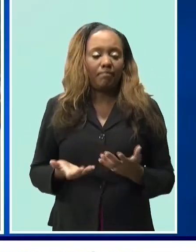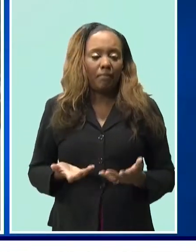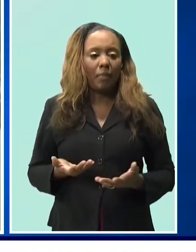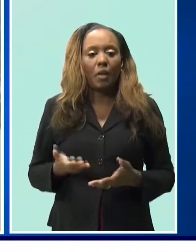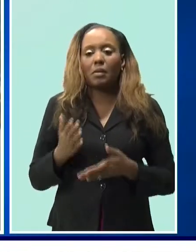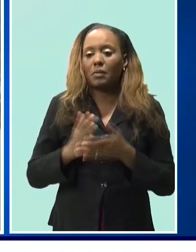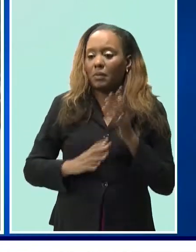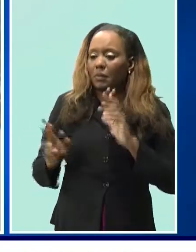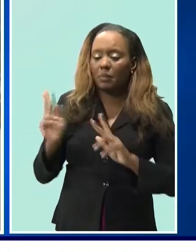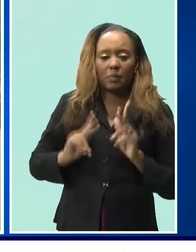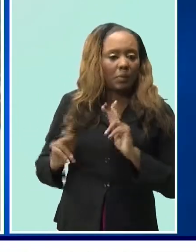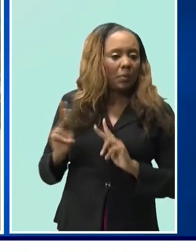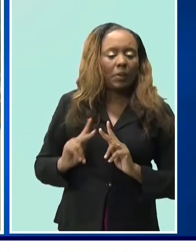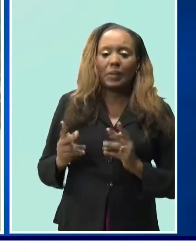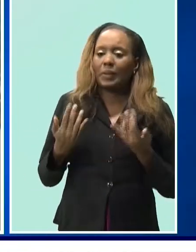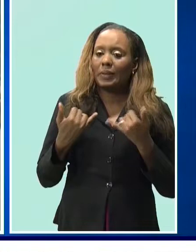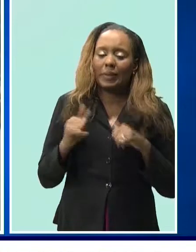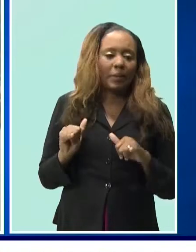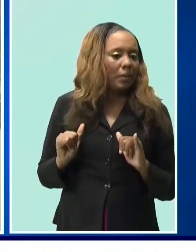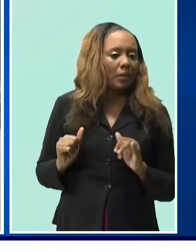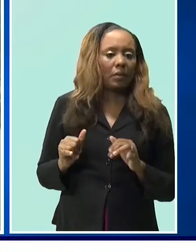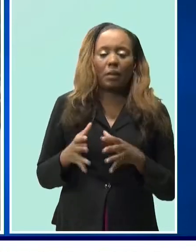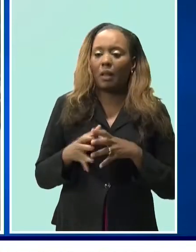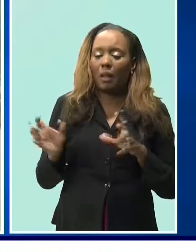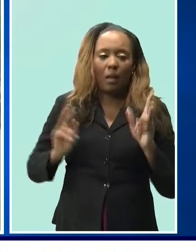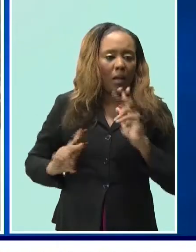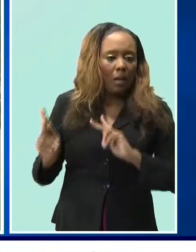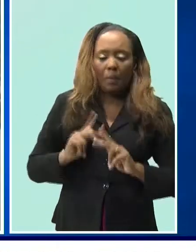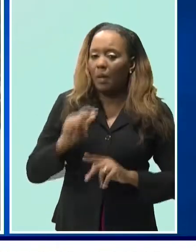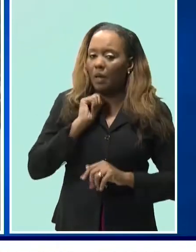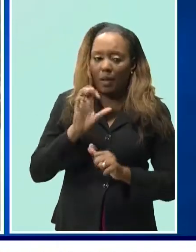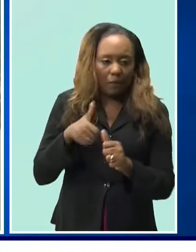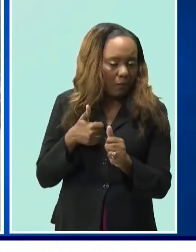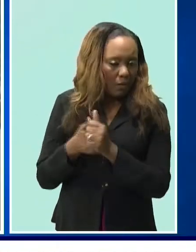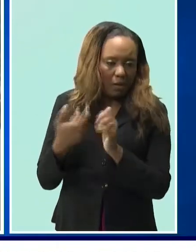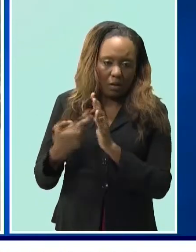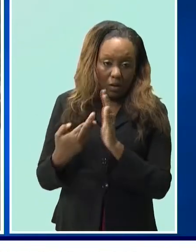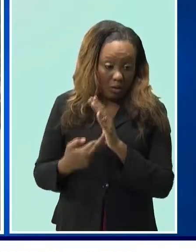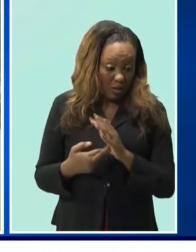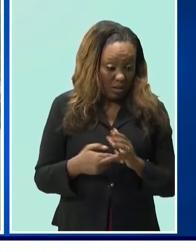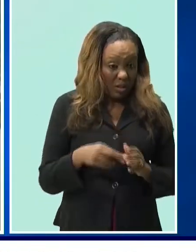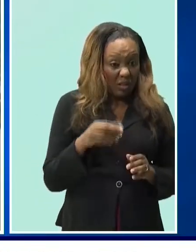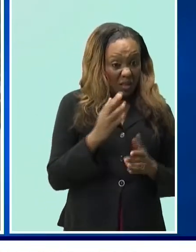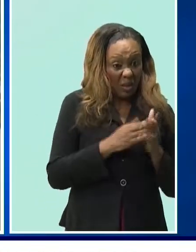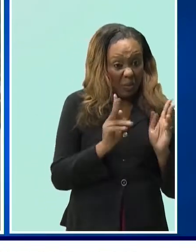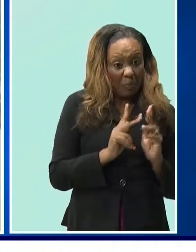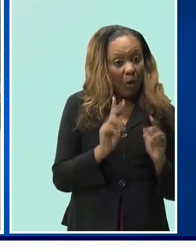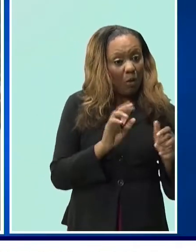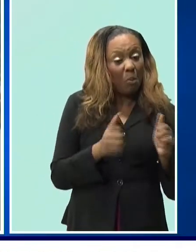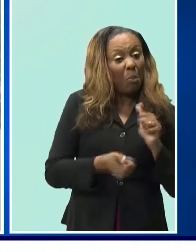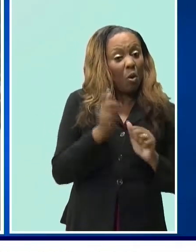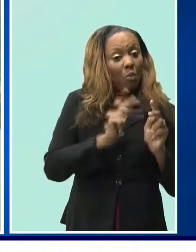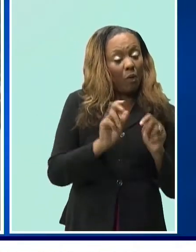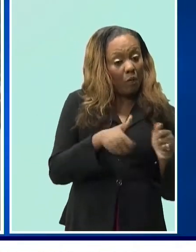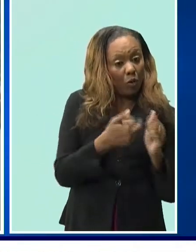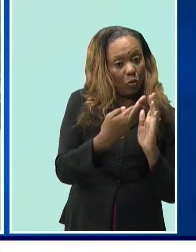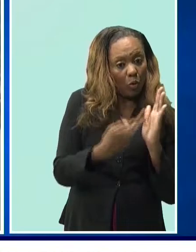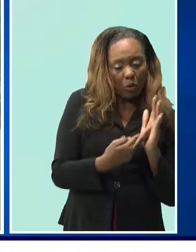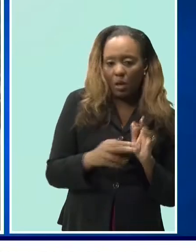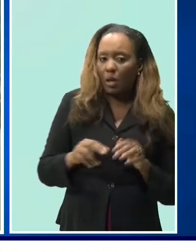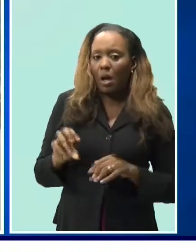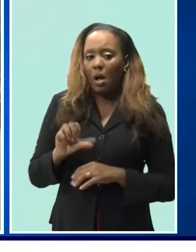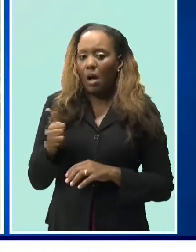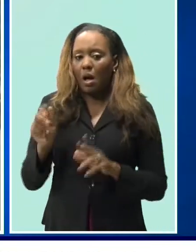still seeing too many people. So even though we are seeing lots of people sticking by the regulations, we're still seeing too many people flouting